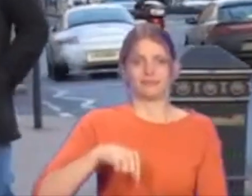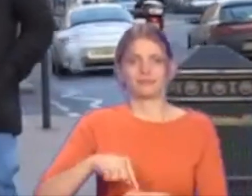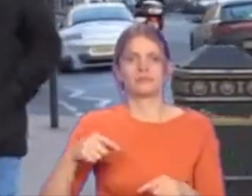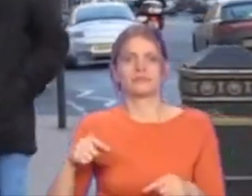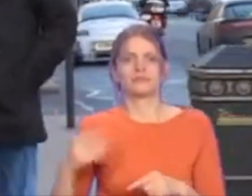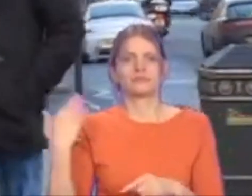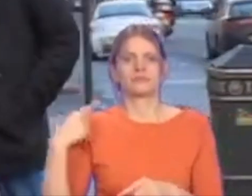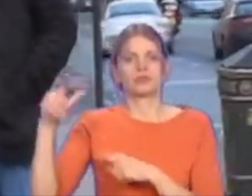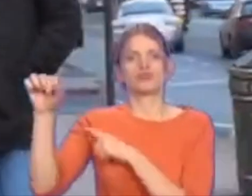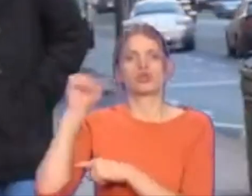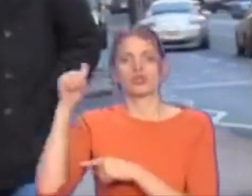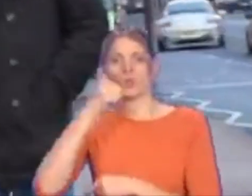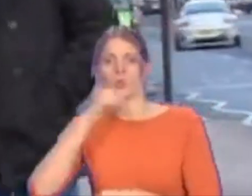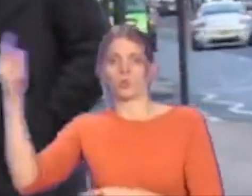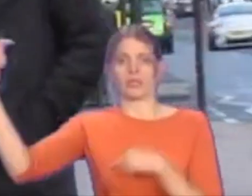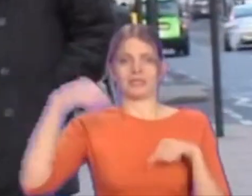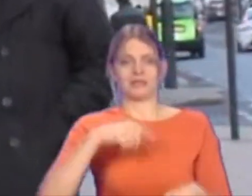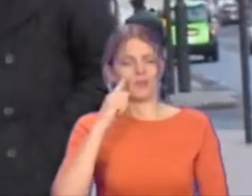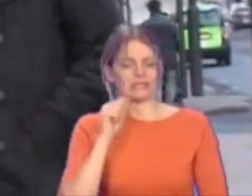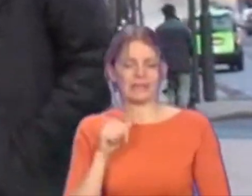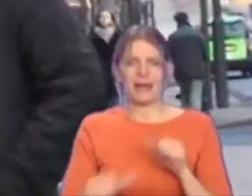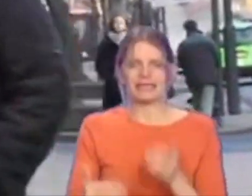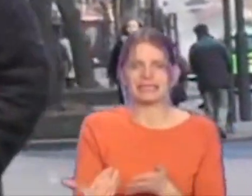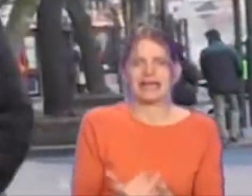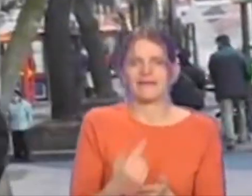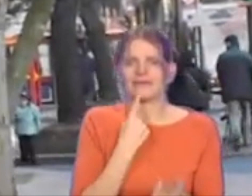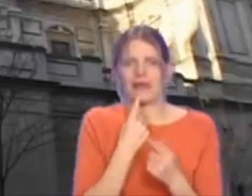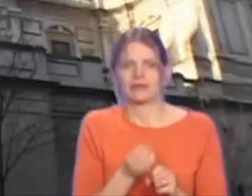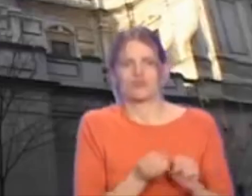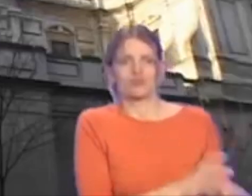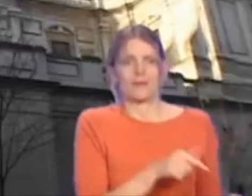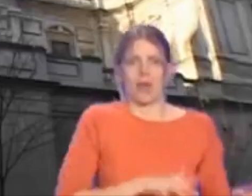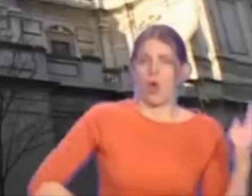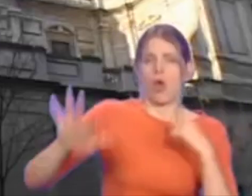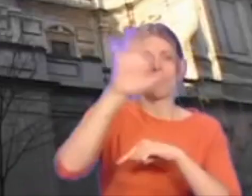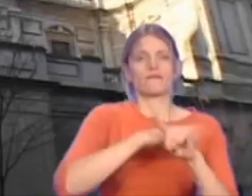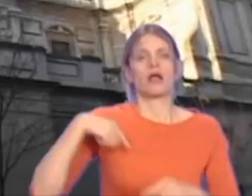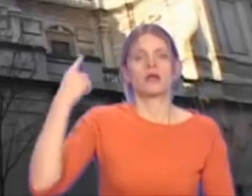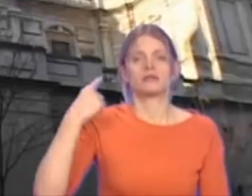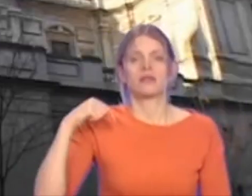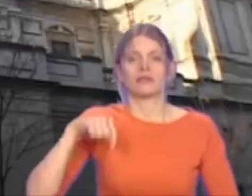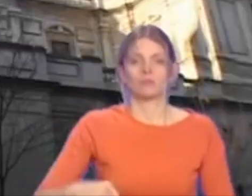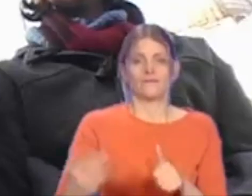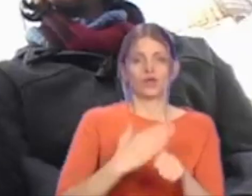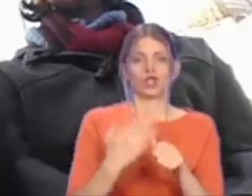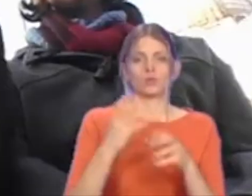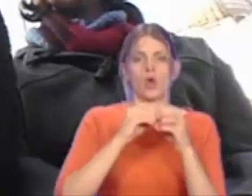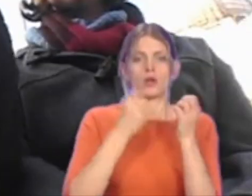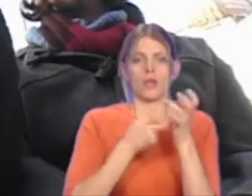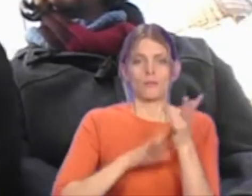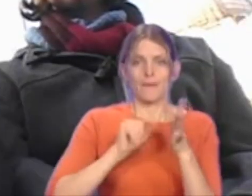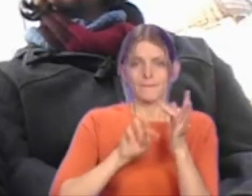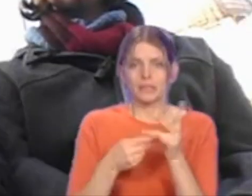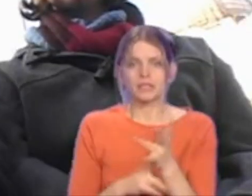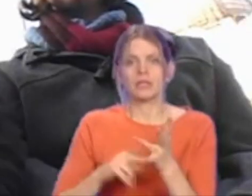The sites we're visiting were considered by Soviet intelligence to be the 2 safest locations for a dead letter box in all London. The first of